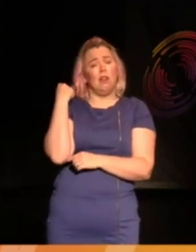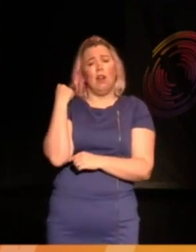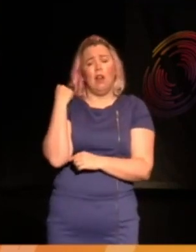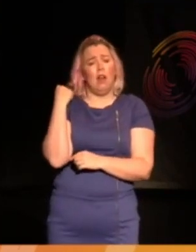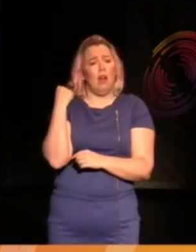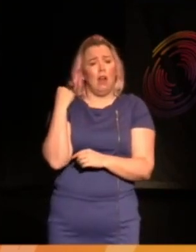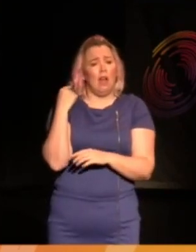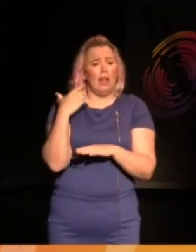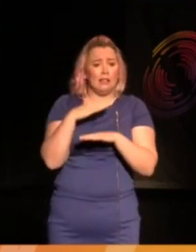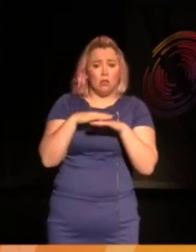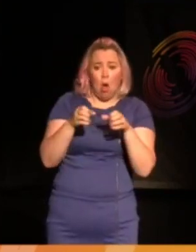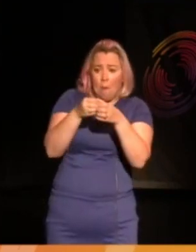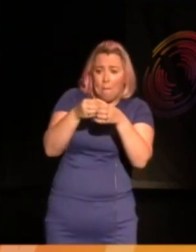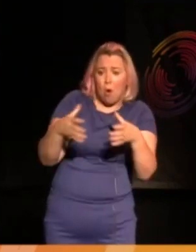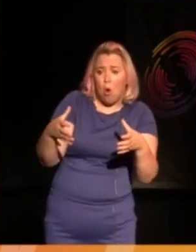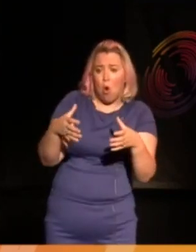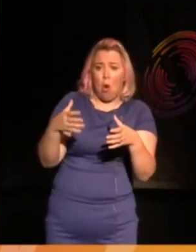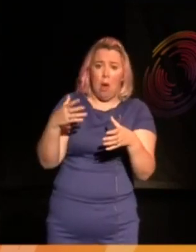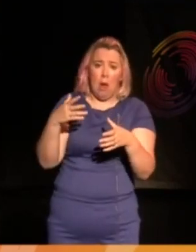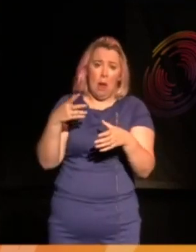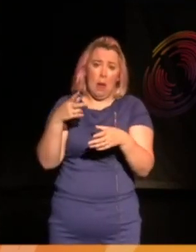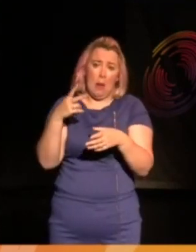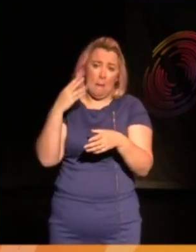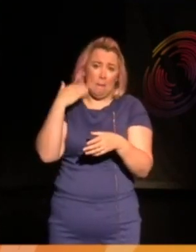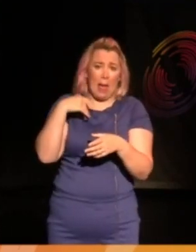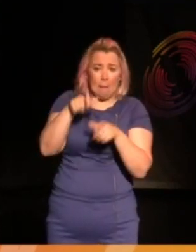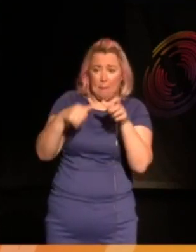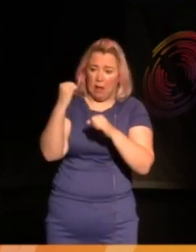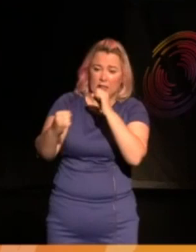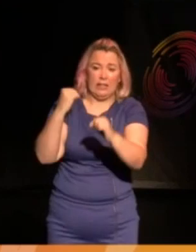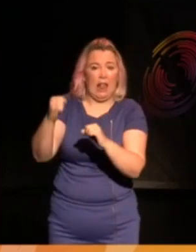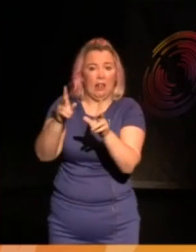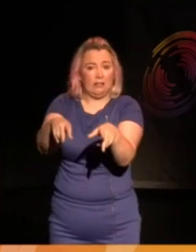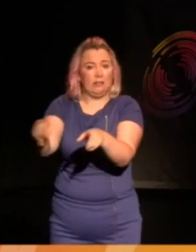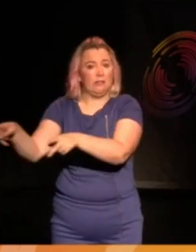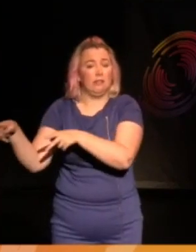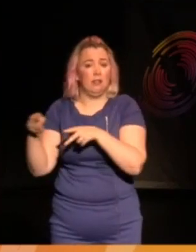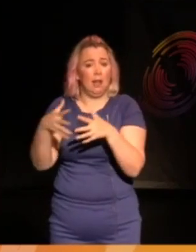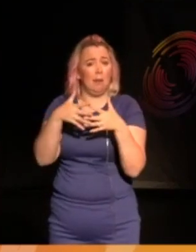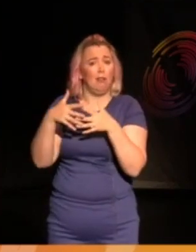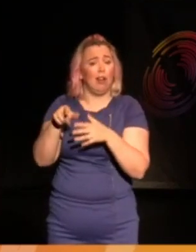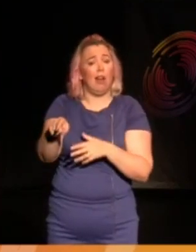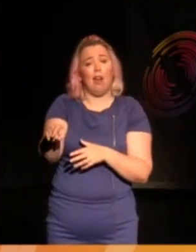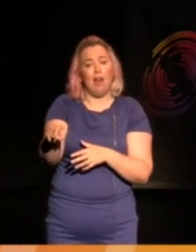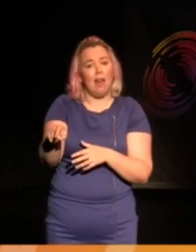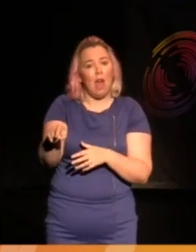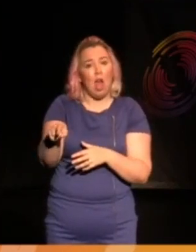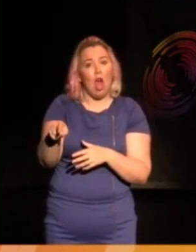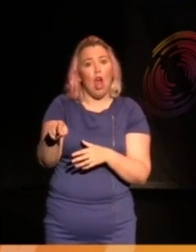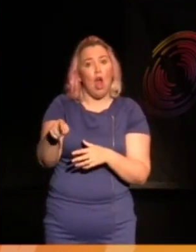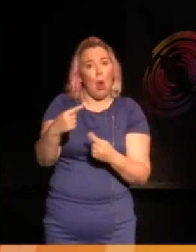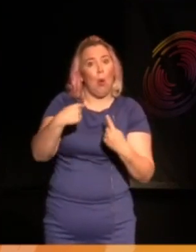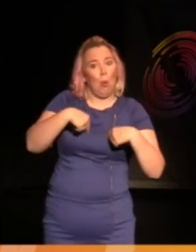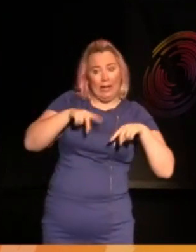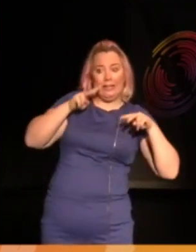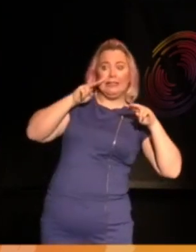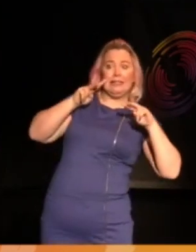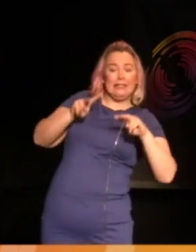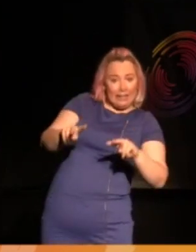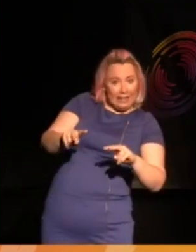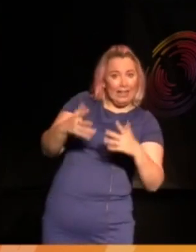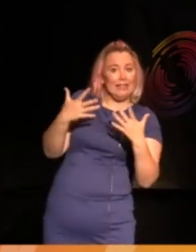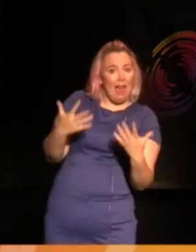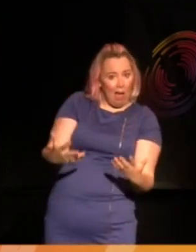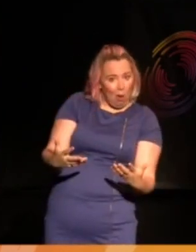it's not that more black people are being killed by the police in America, it's that we are conscientized to the fact that